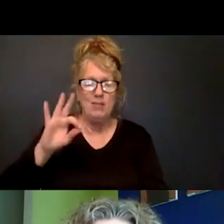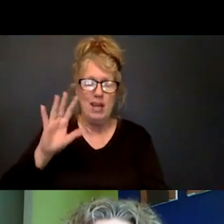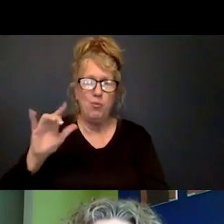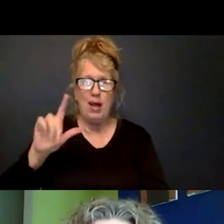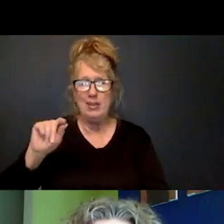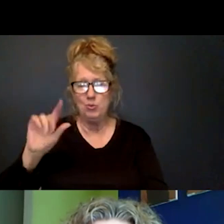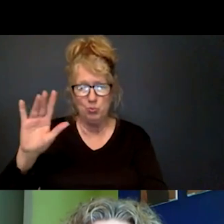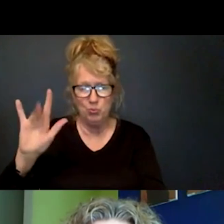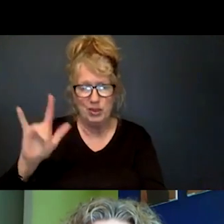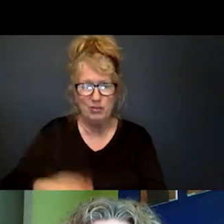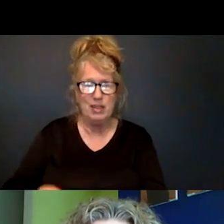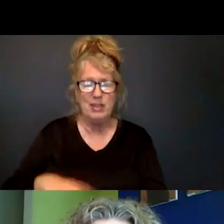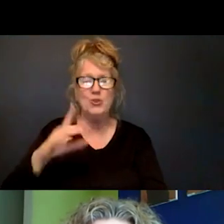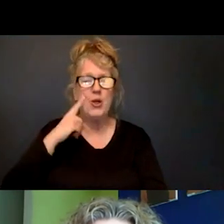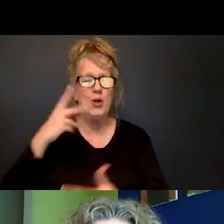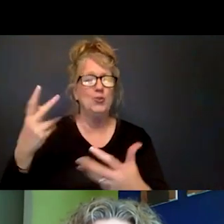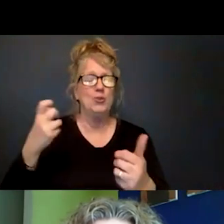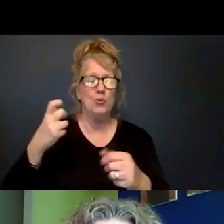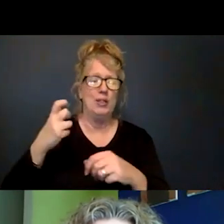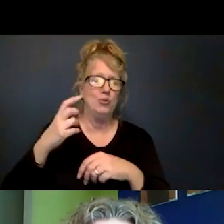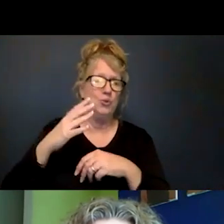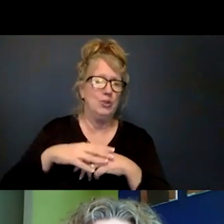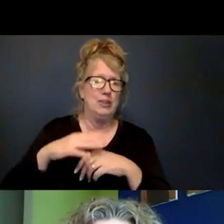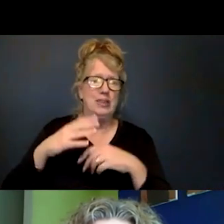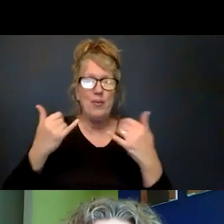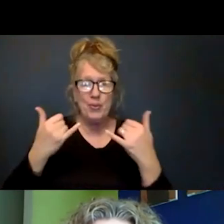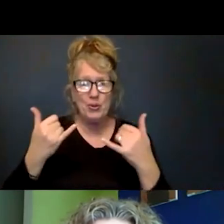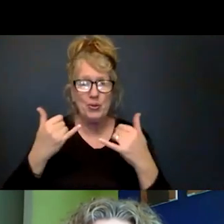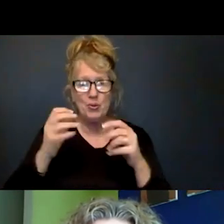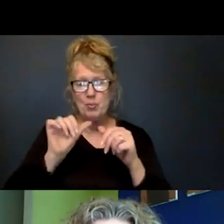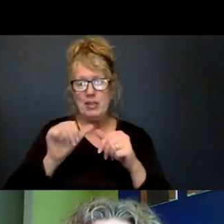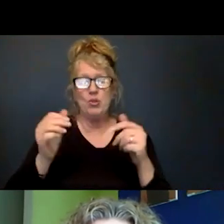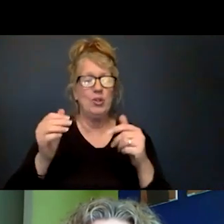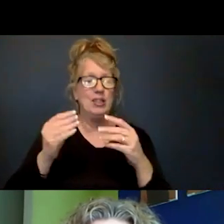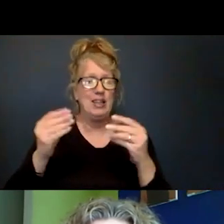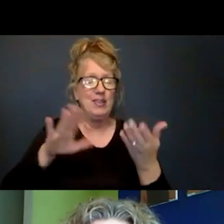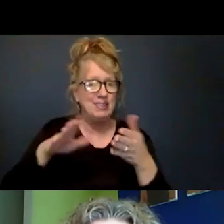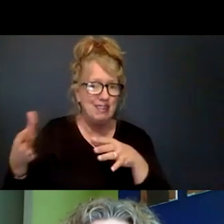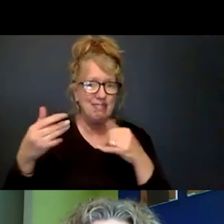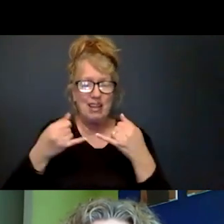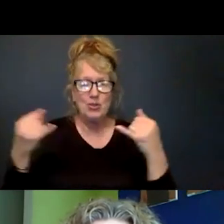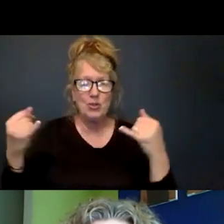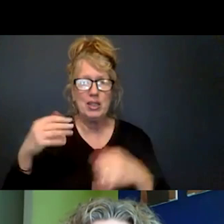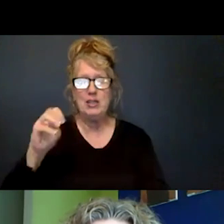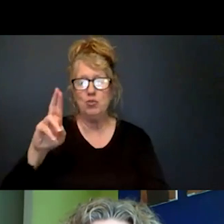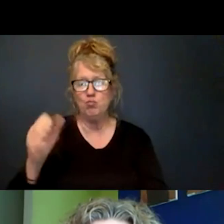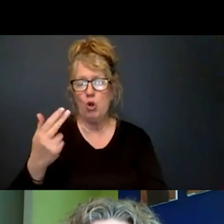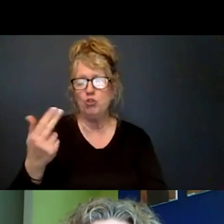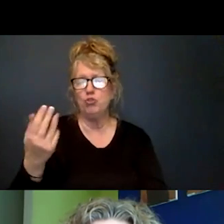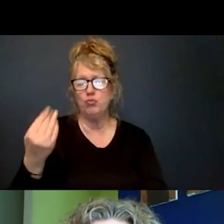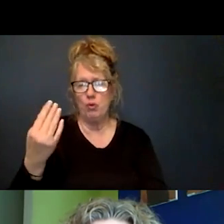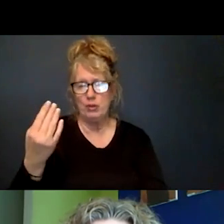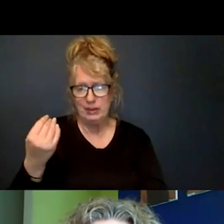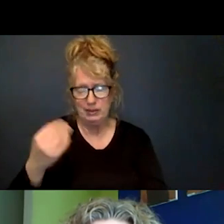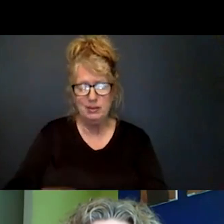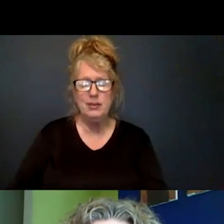want to flag that the current continuing resolution deadline is March 14th. So we've